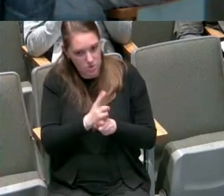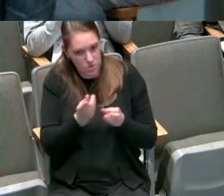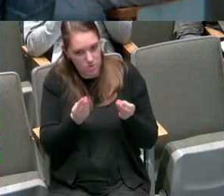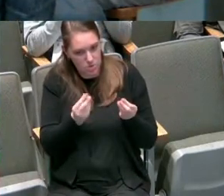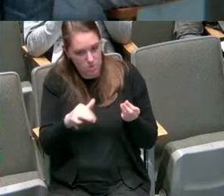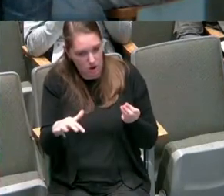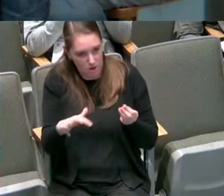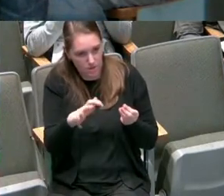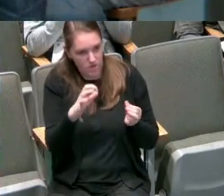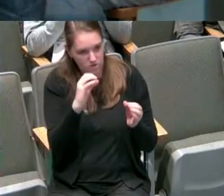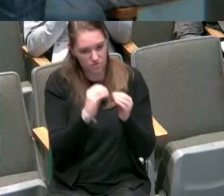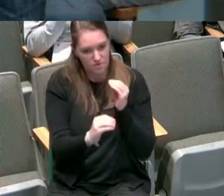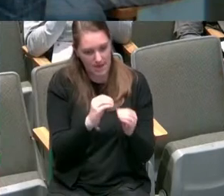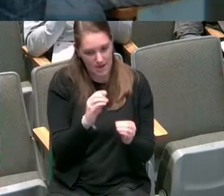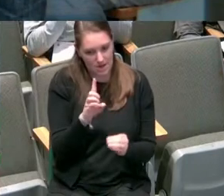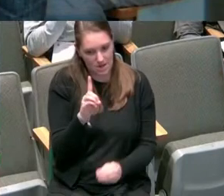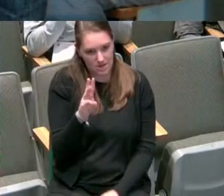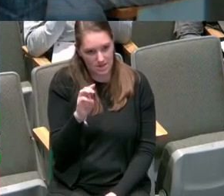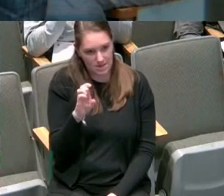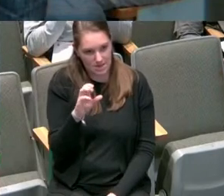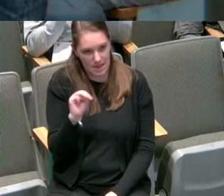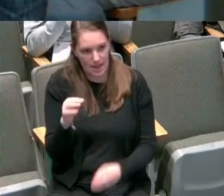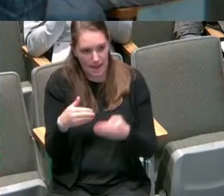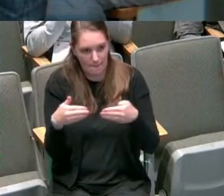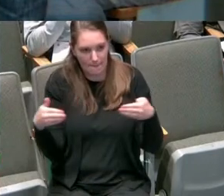to repair the dam